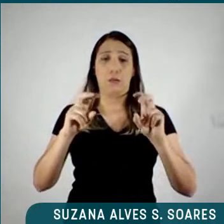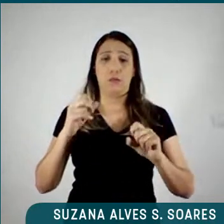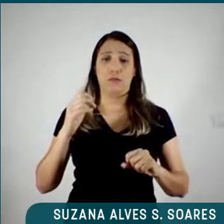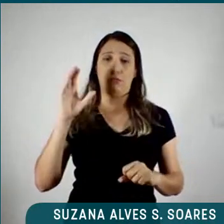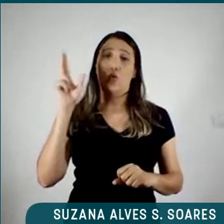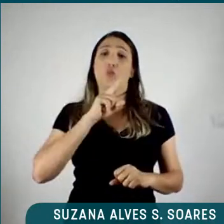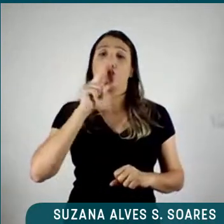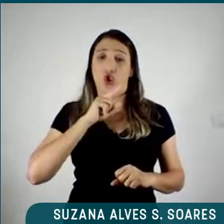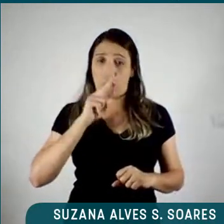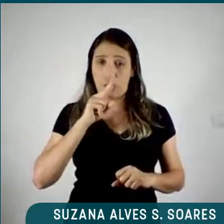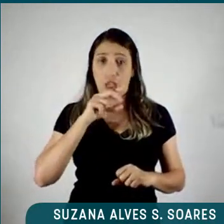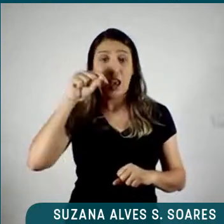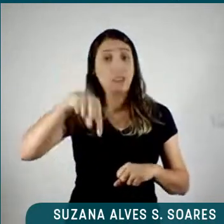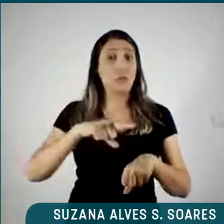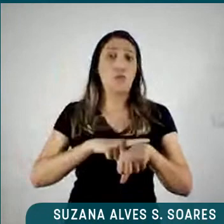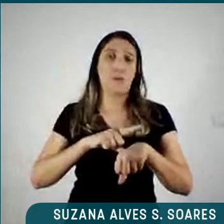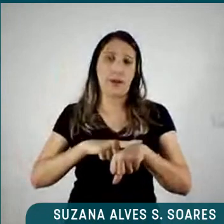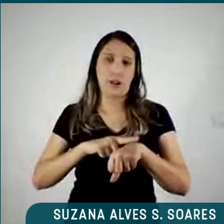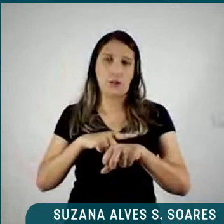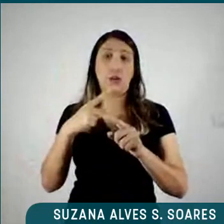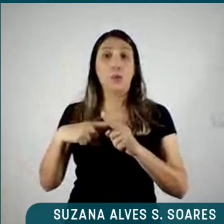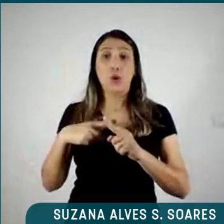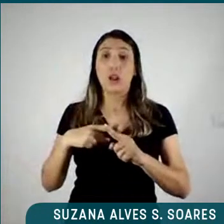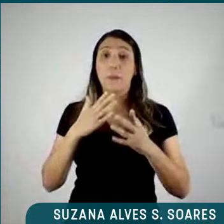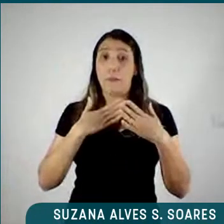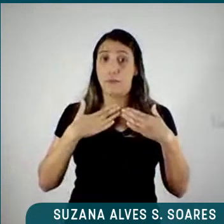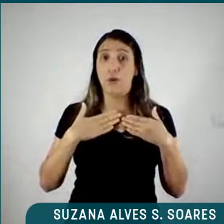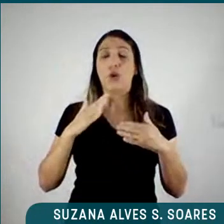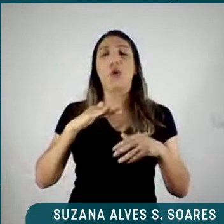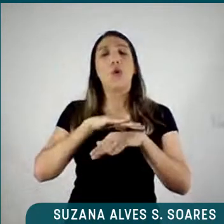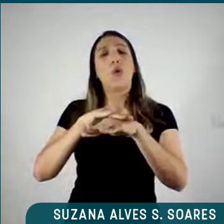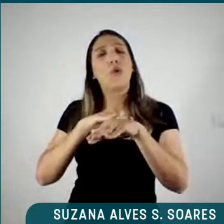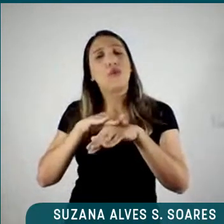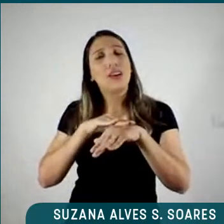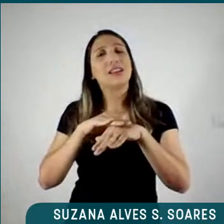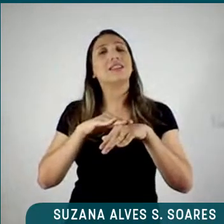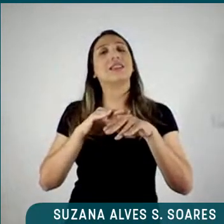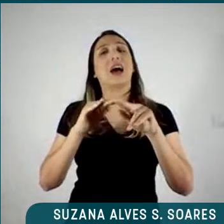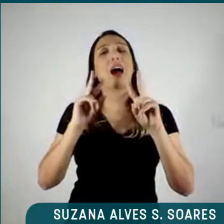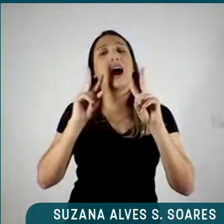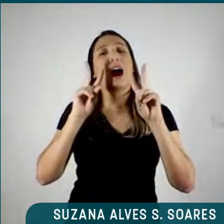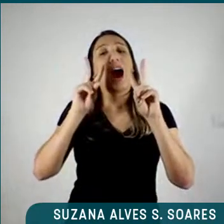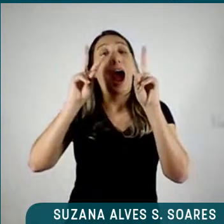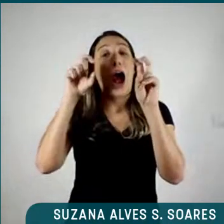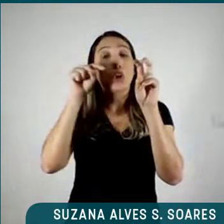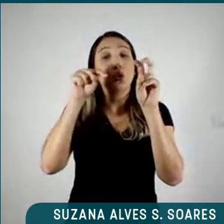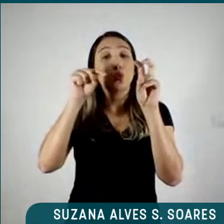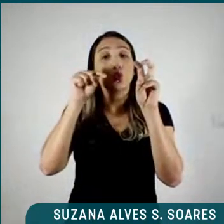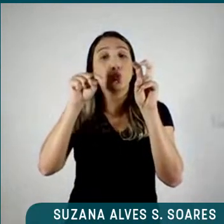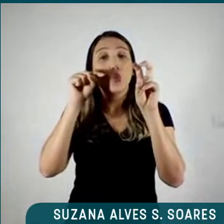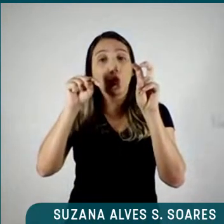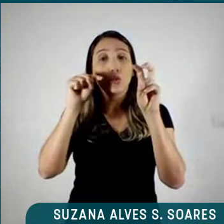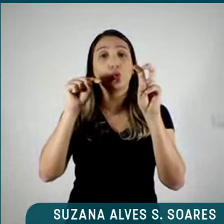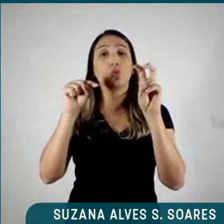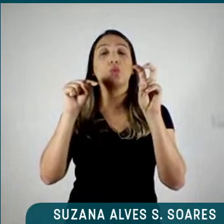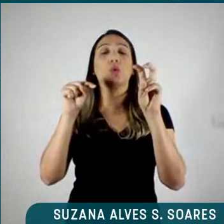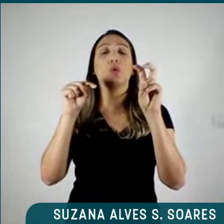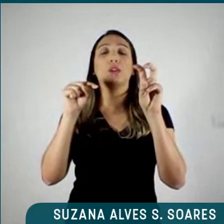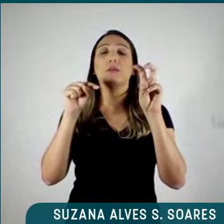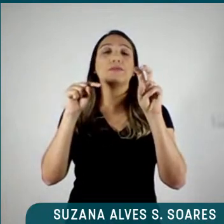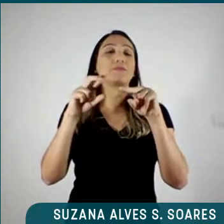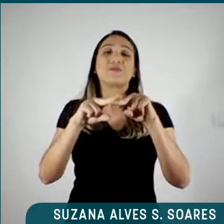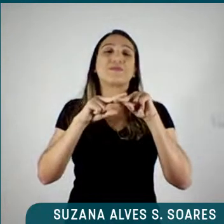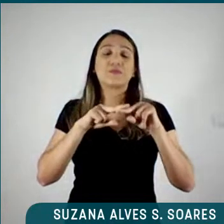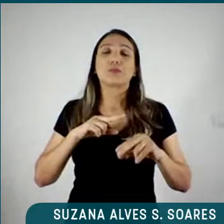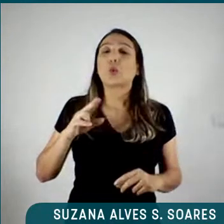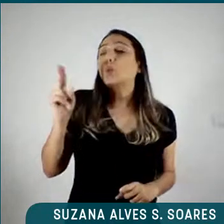this topic that is so urgent at this moment. I believe that is important to talk about this